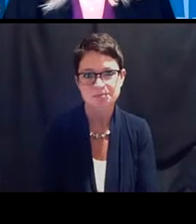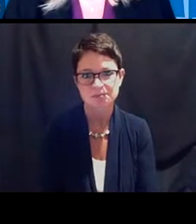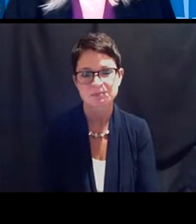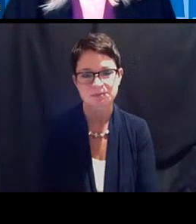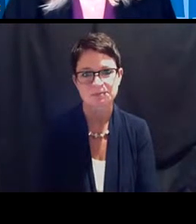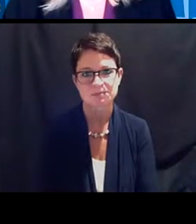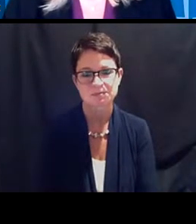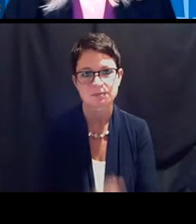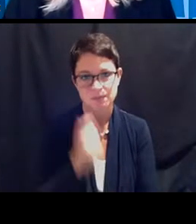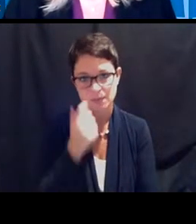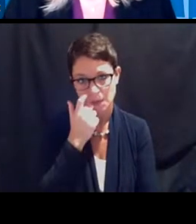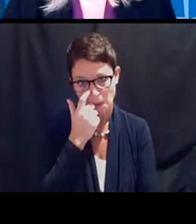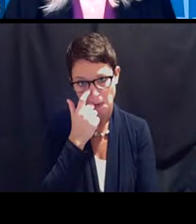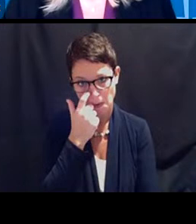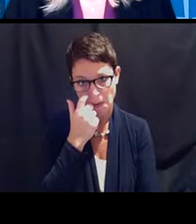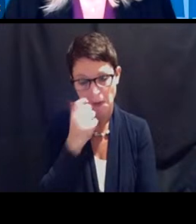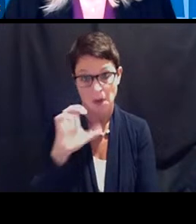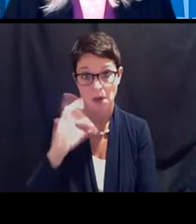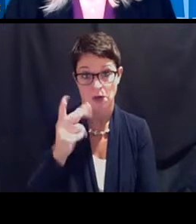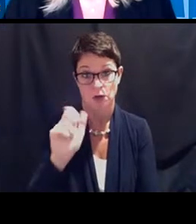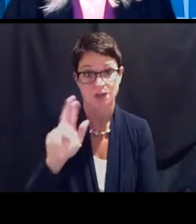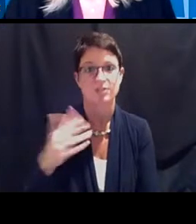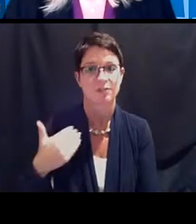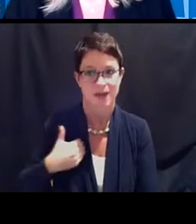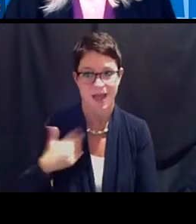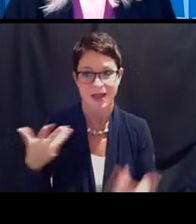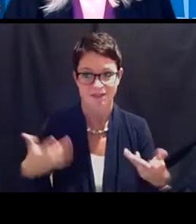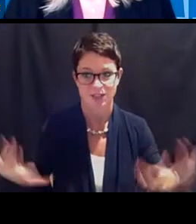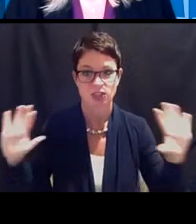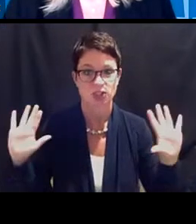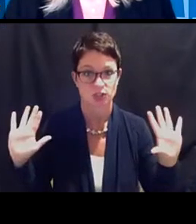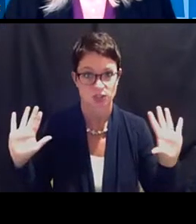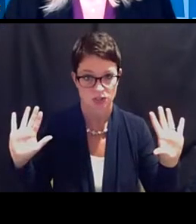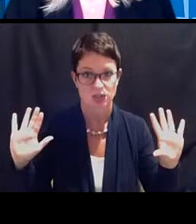Let's see if we can, we had Christopher, didn't we?